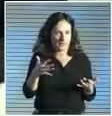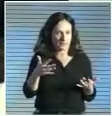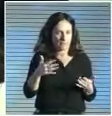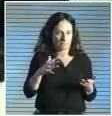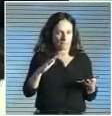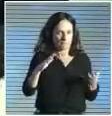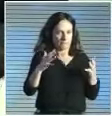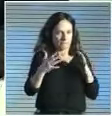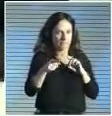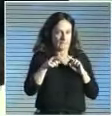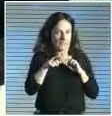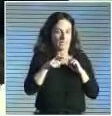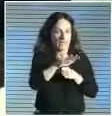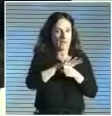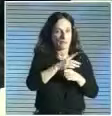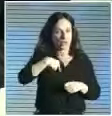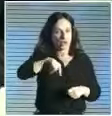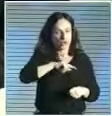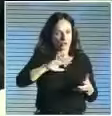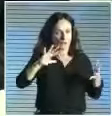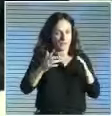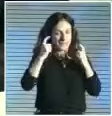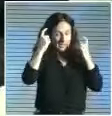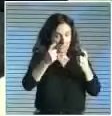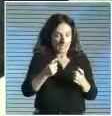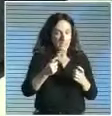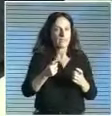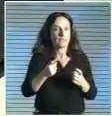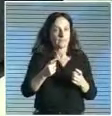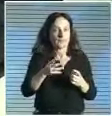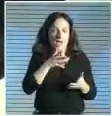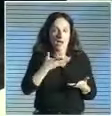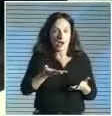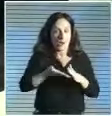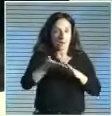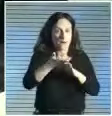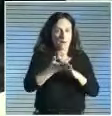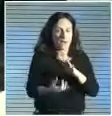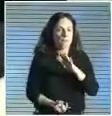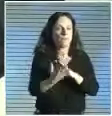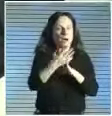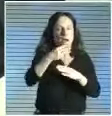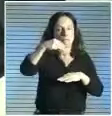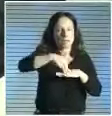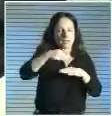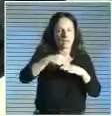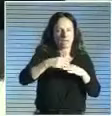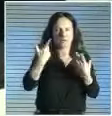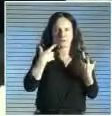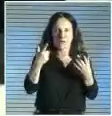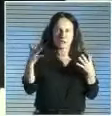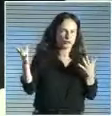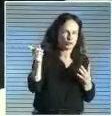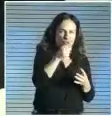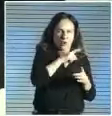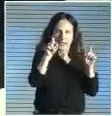to create a big platform where all the knowledge of those companies, all the experience, all the data, but